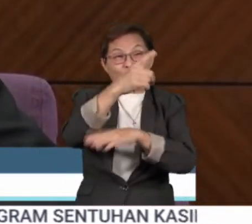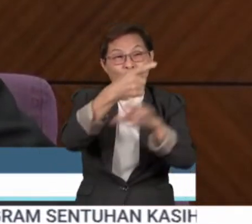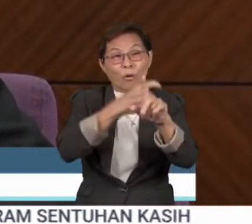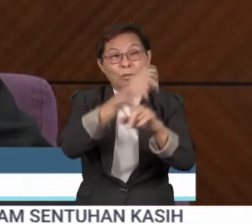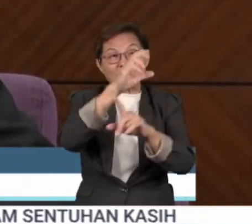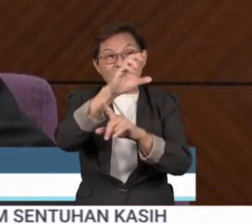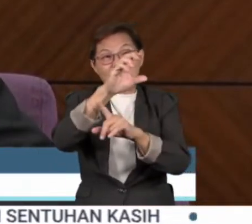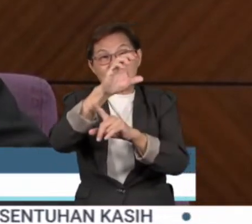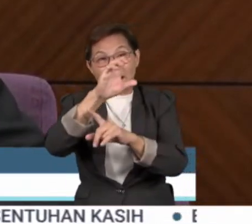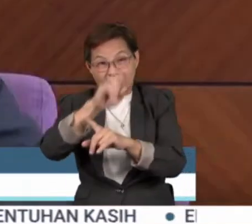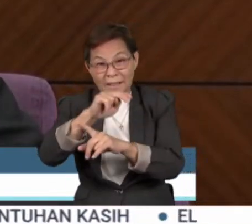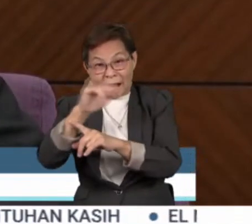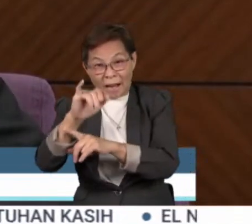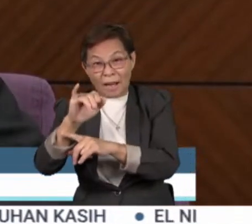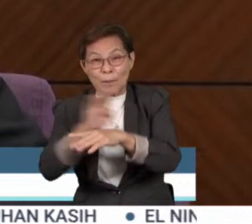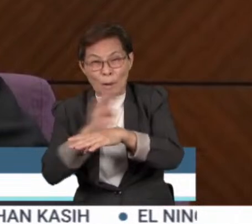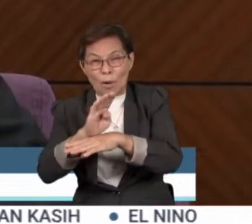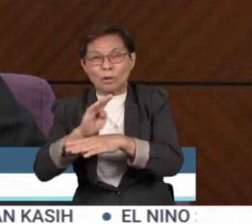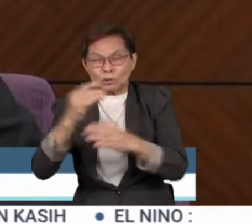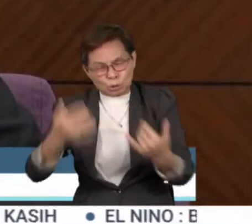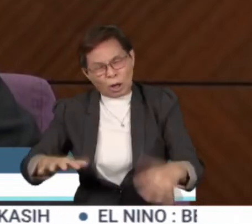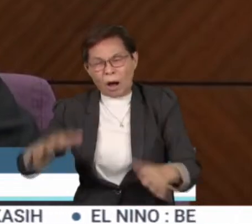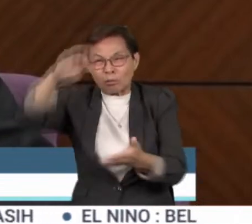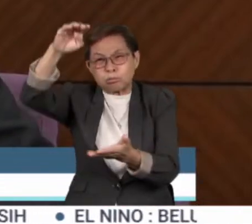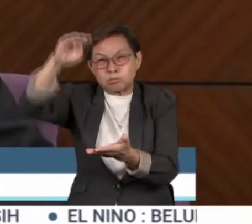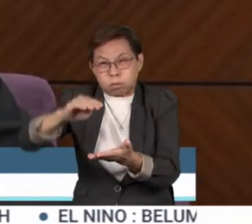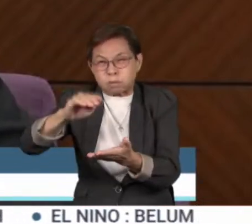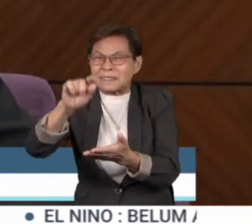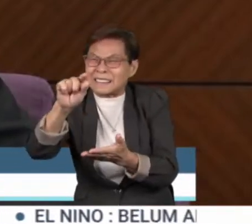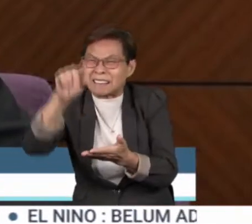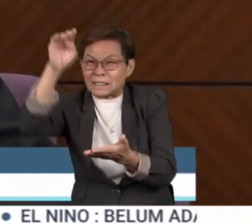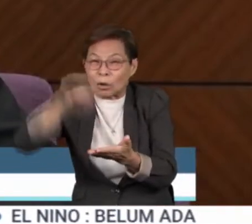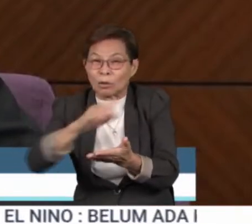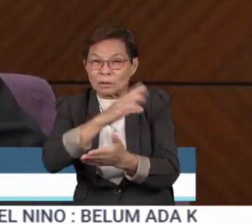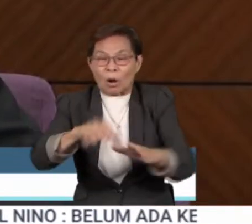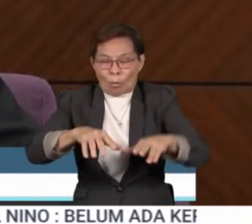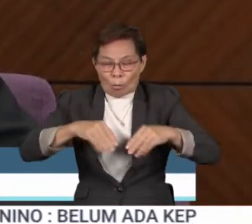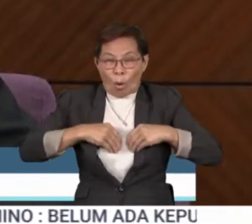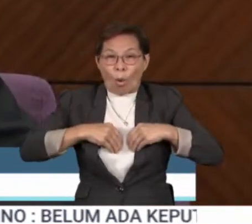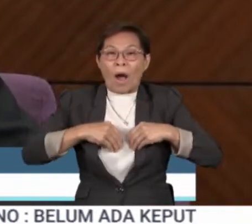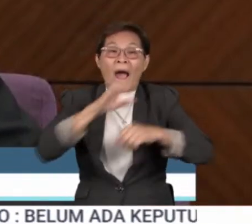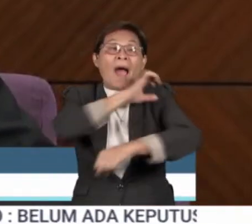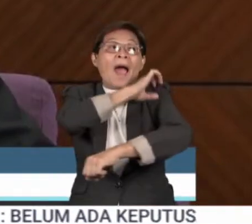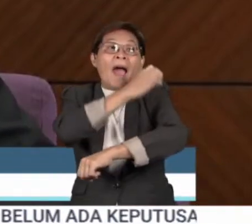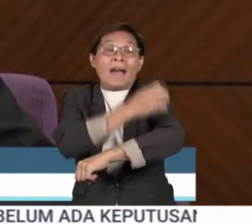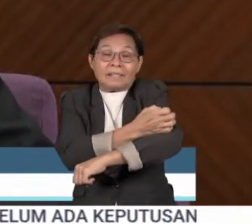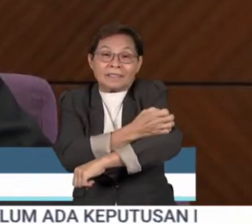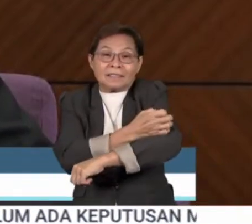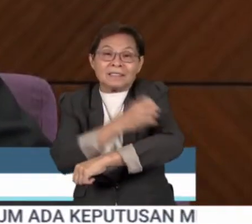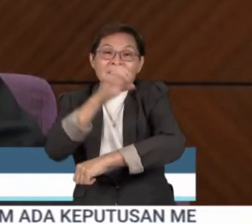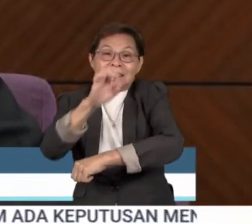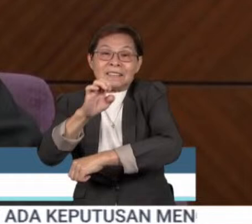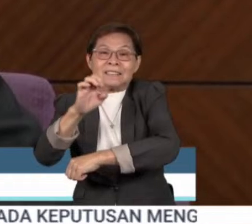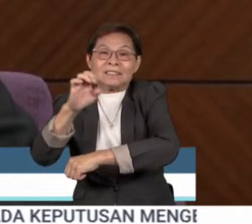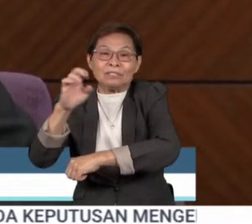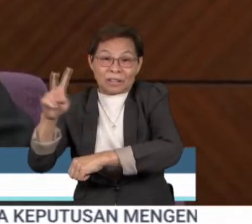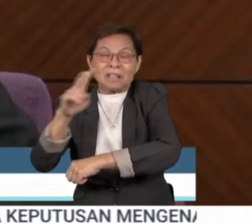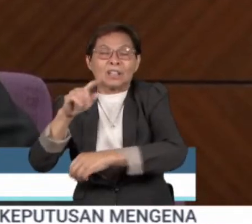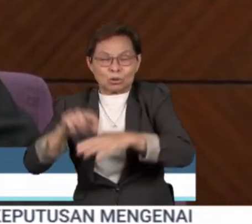commercial and industrial has actually reduced slightly. And more adopting energy efficiency as well as renewable